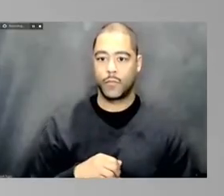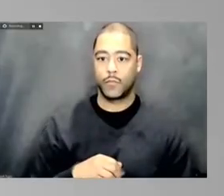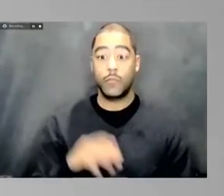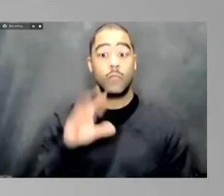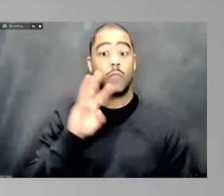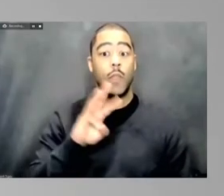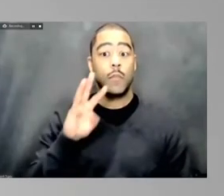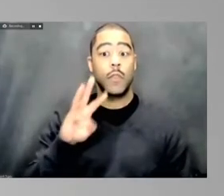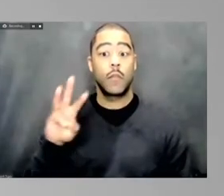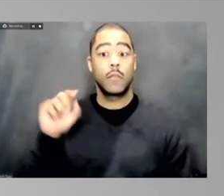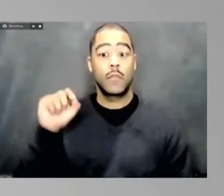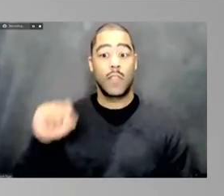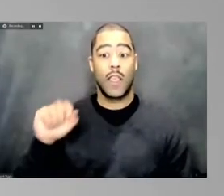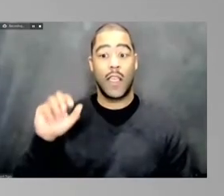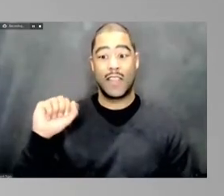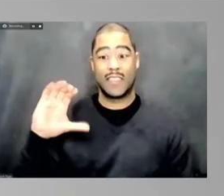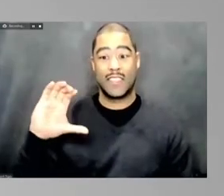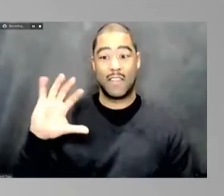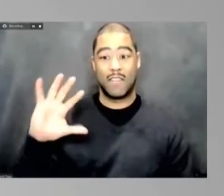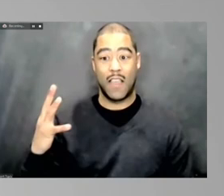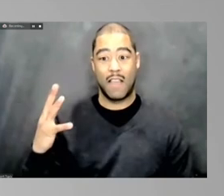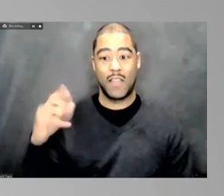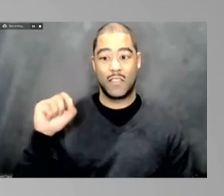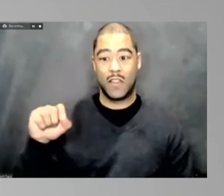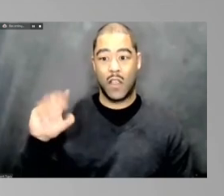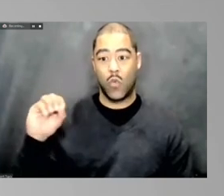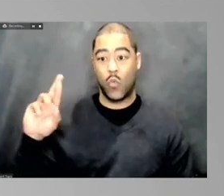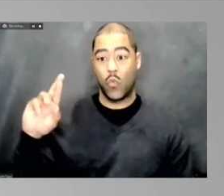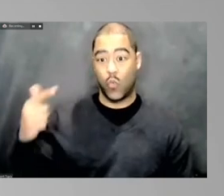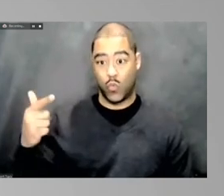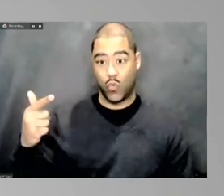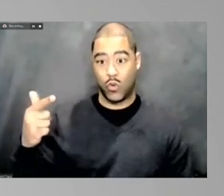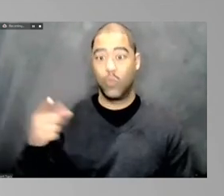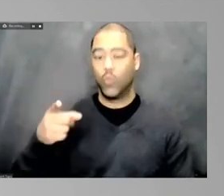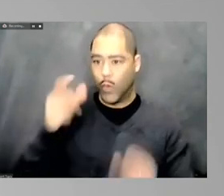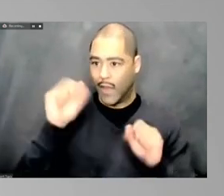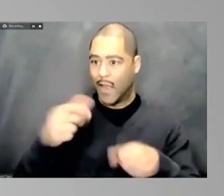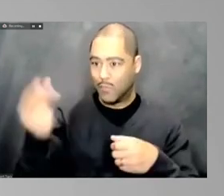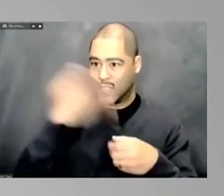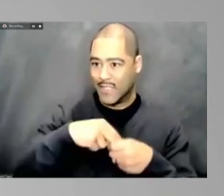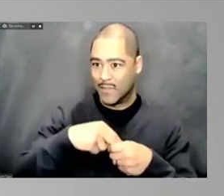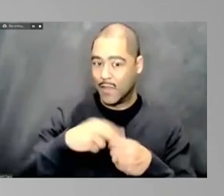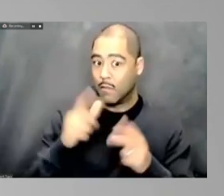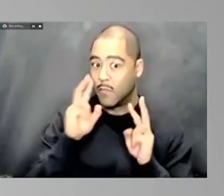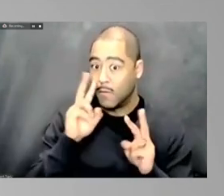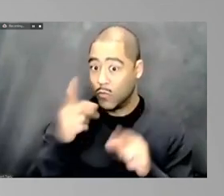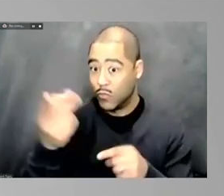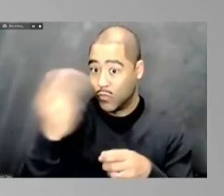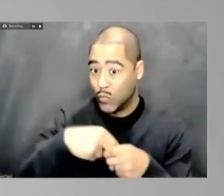www.ac5.org, for more information. We want to see you here next year. Thank you.